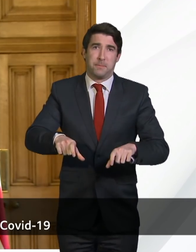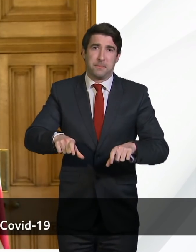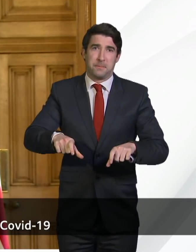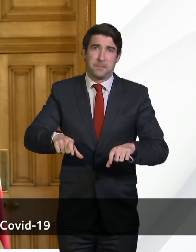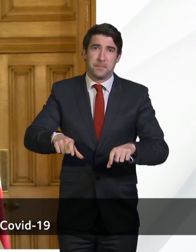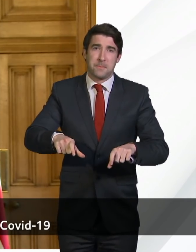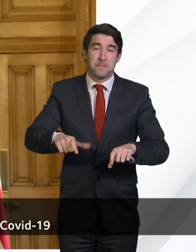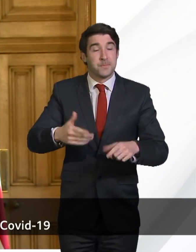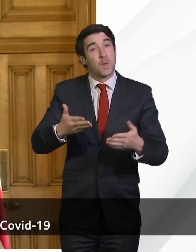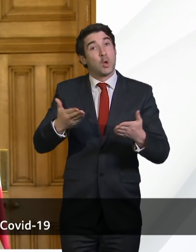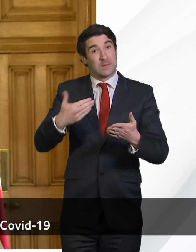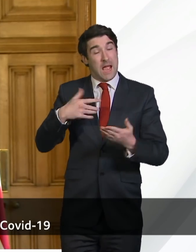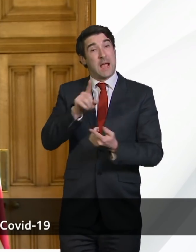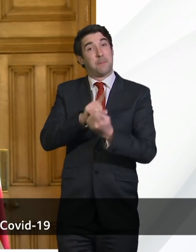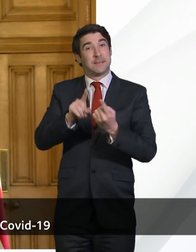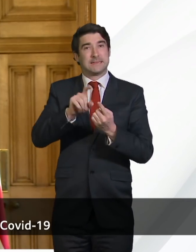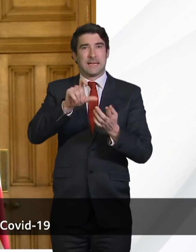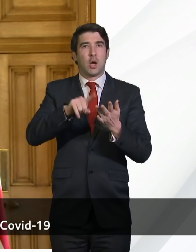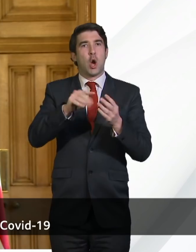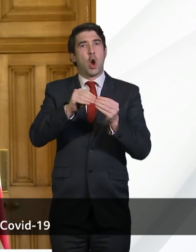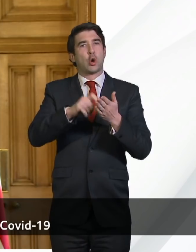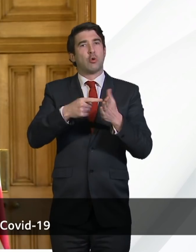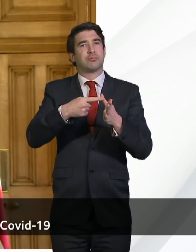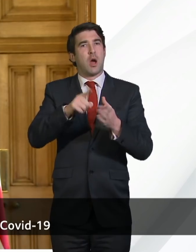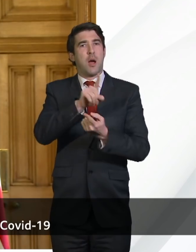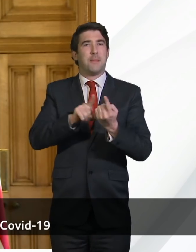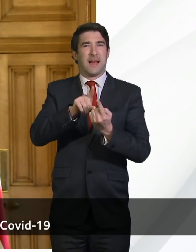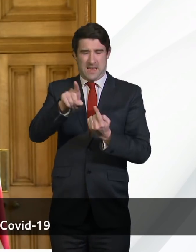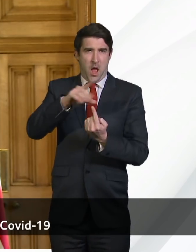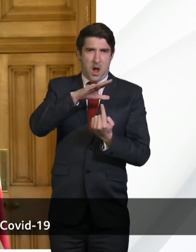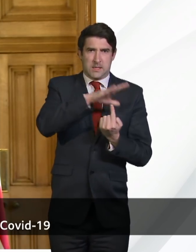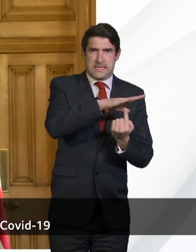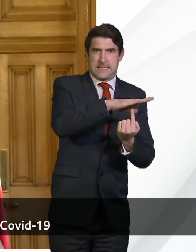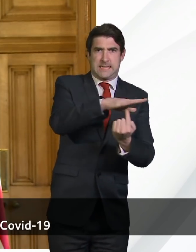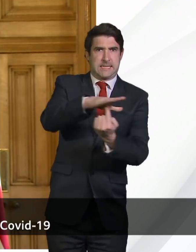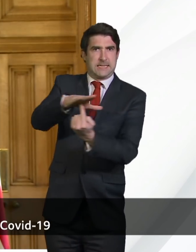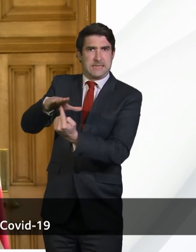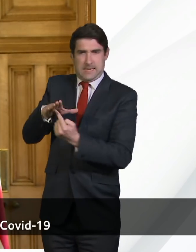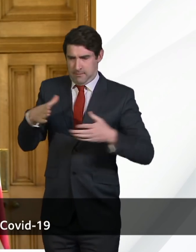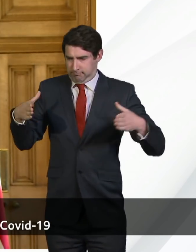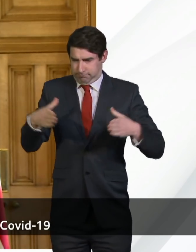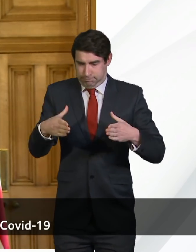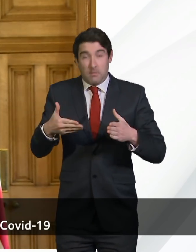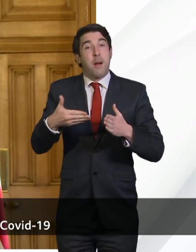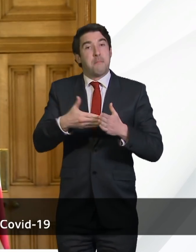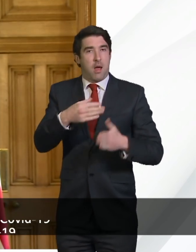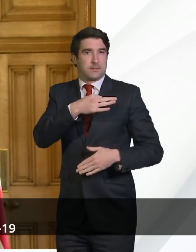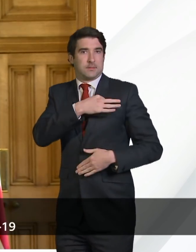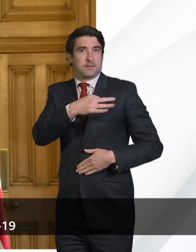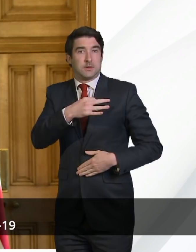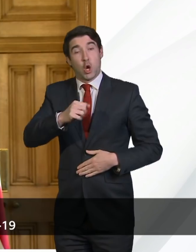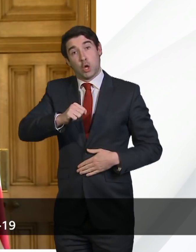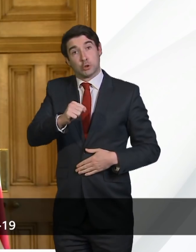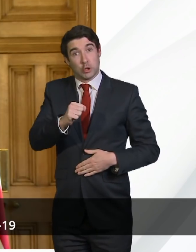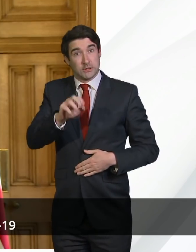COBRA meeting with senior ministers, officials and representatives from Scotland, Wales and Northern Ireland, as well as the Mayor